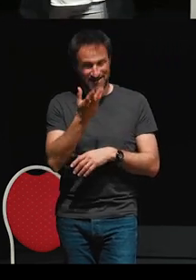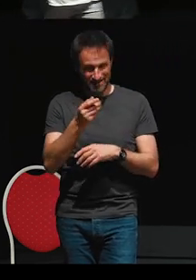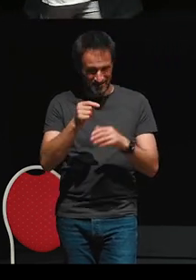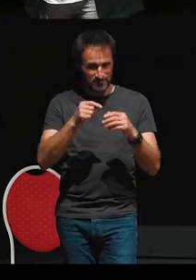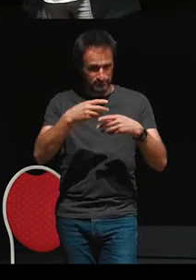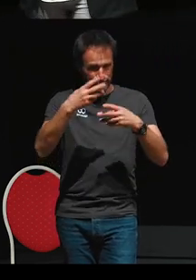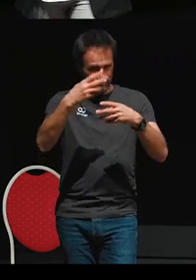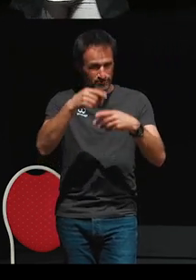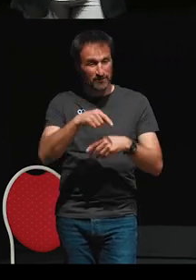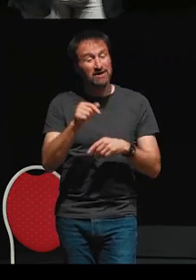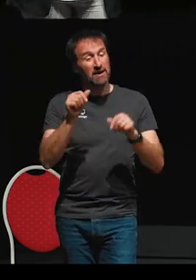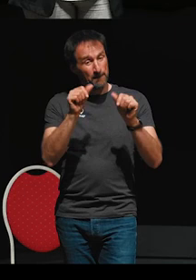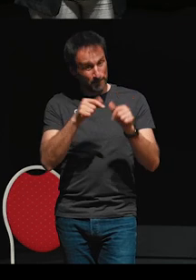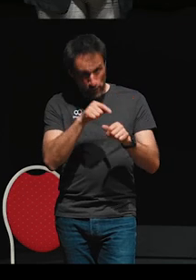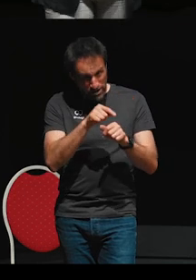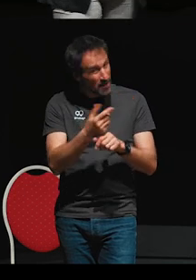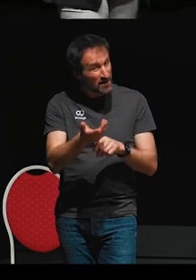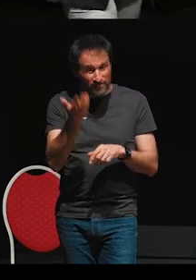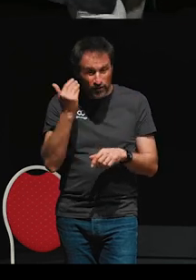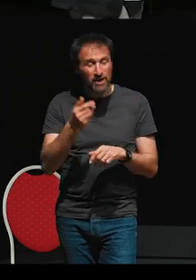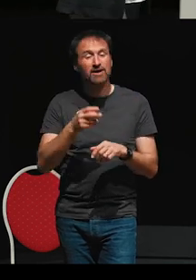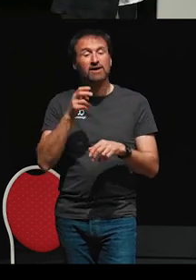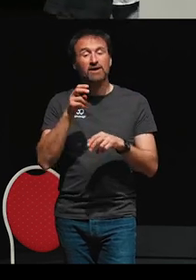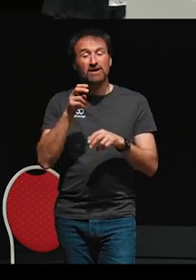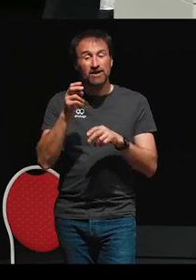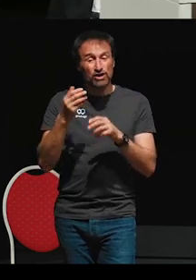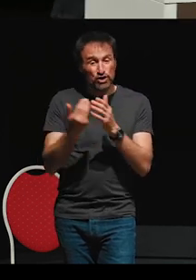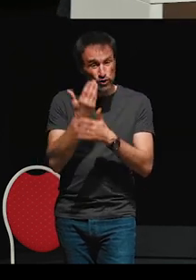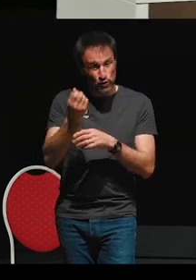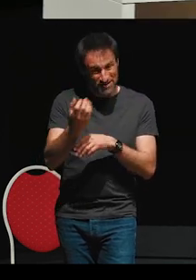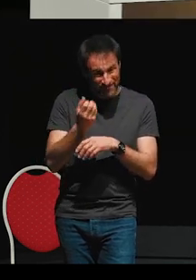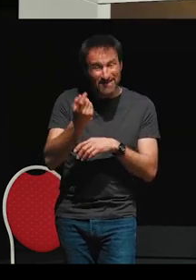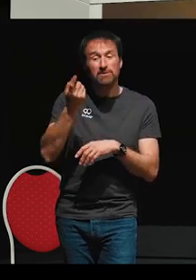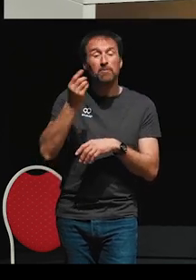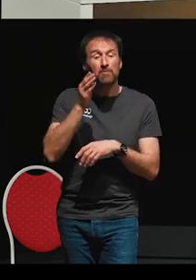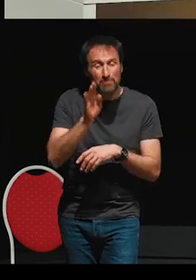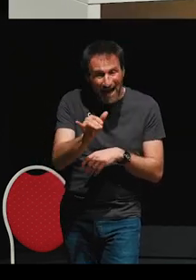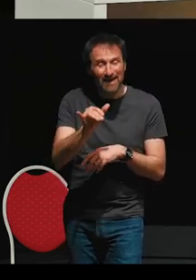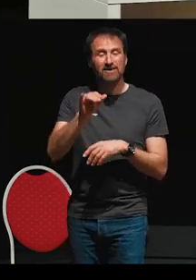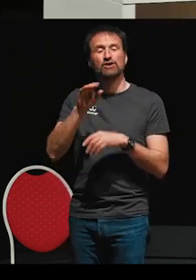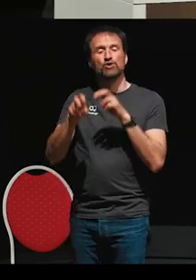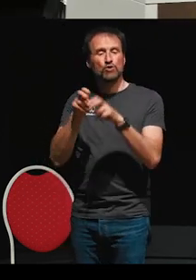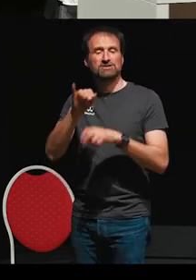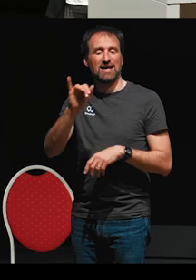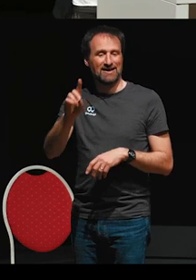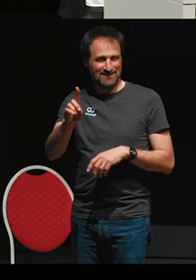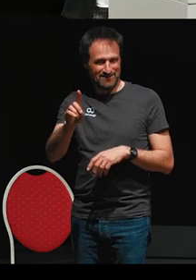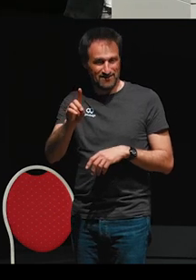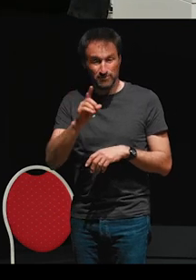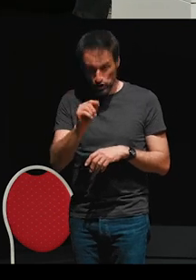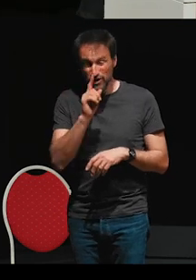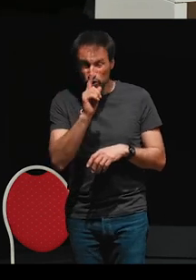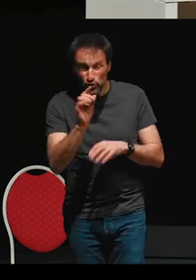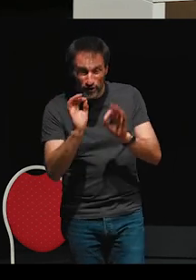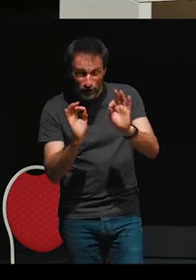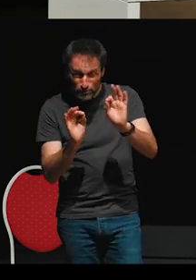fetching a newsfeed by user ID. All right? So I'm just going to fetch the newsfeed for a specific